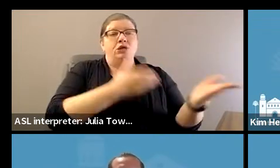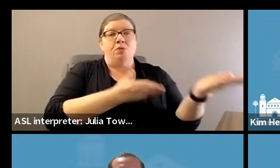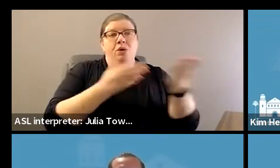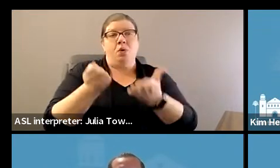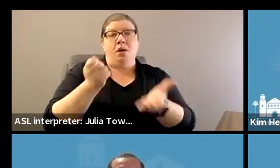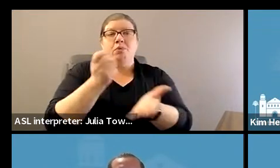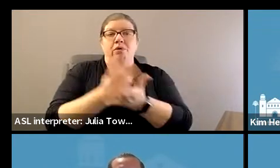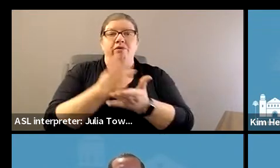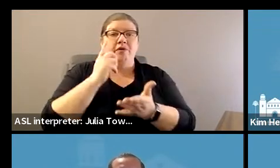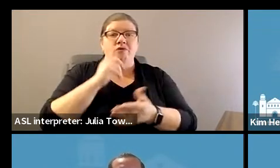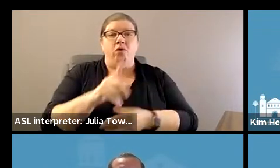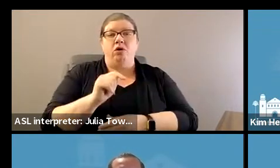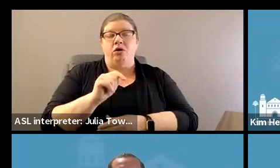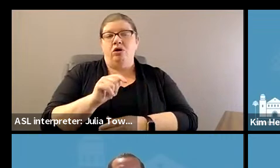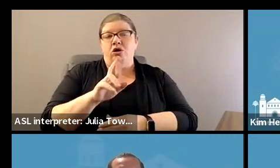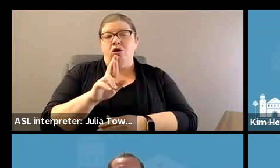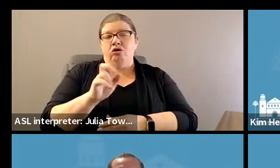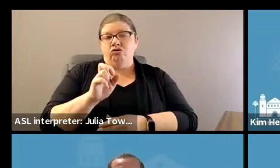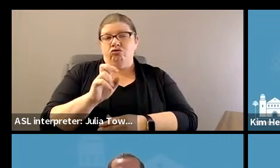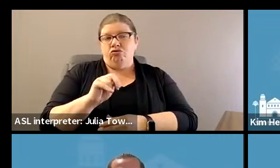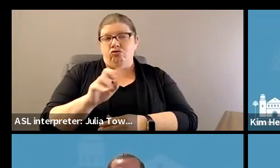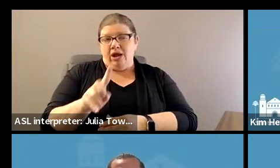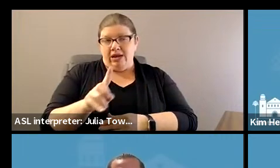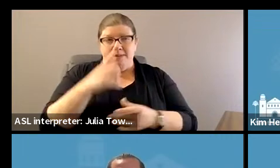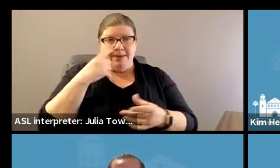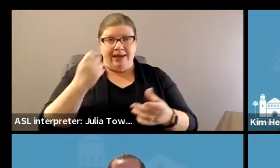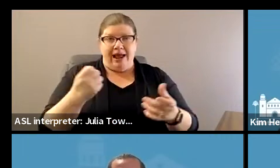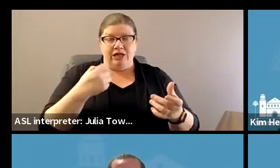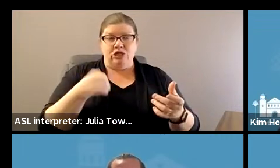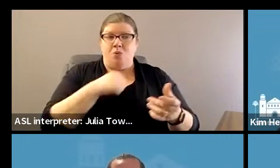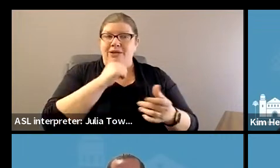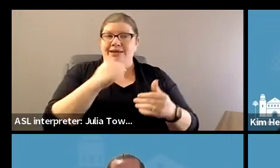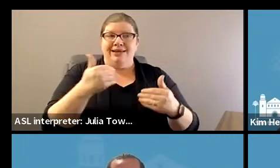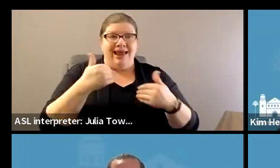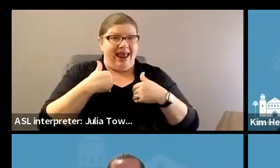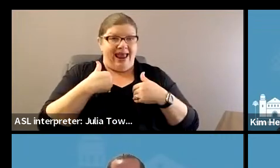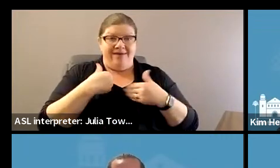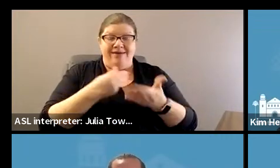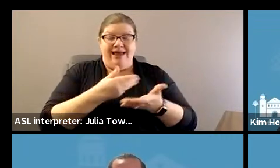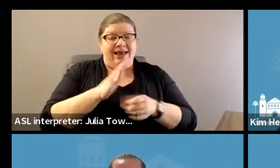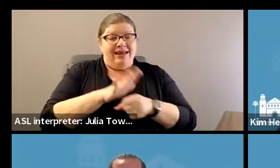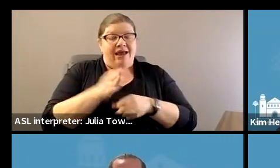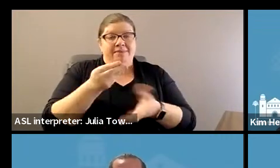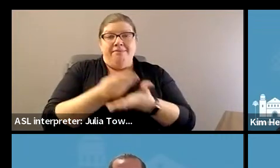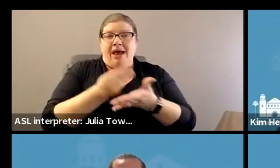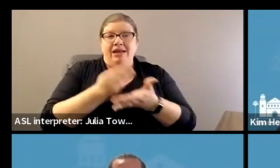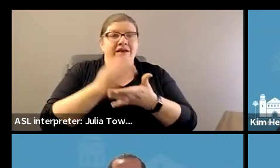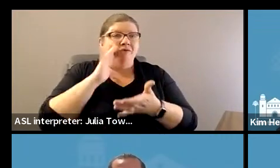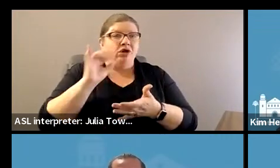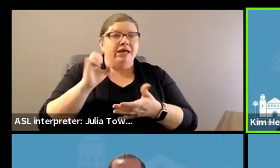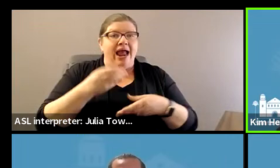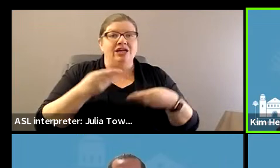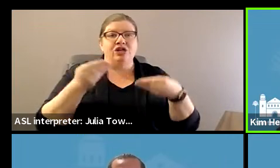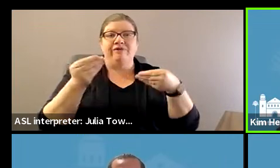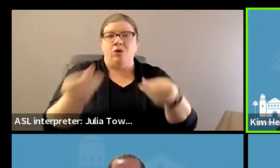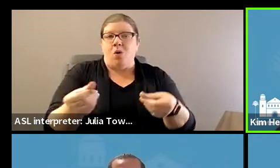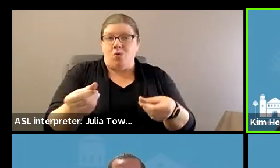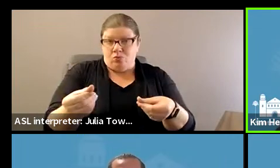approval for a TRAN, because we didn't have enough money for cash flow.